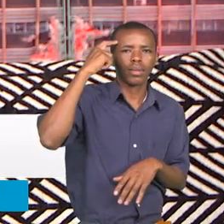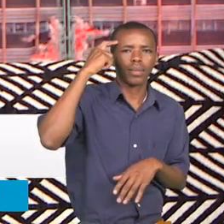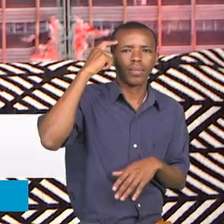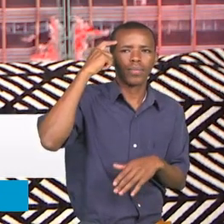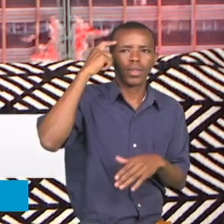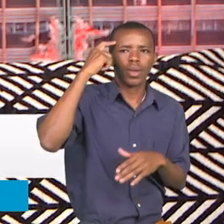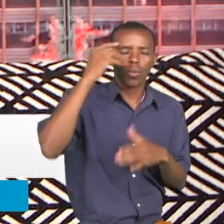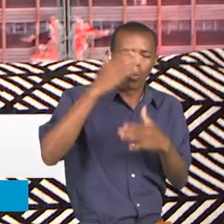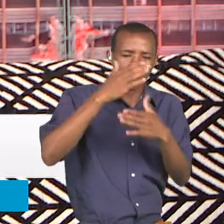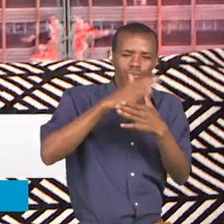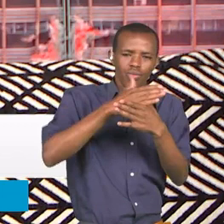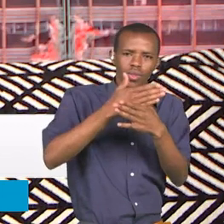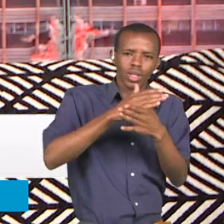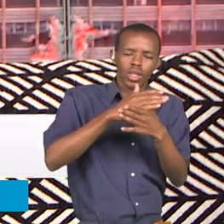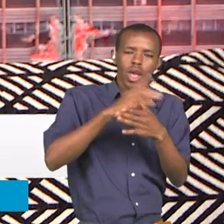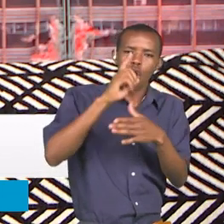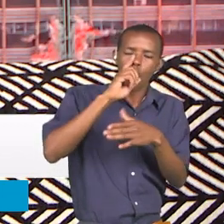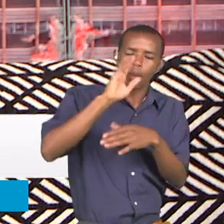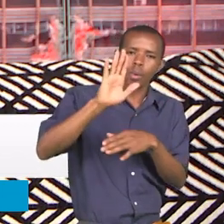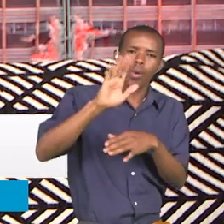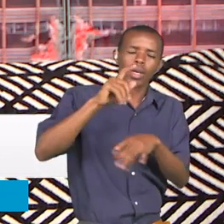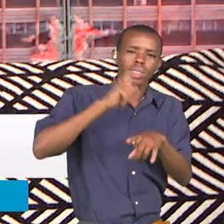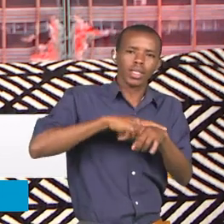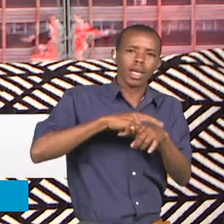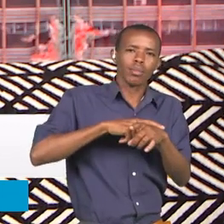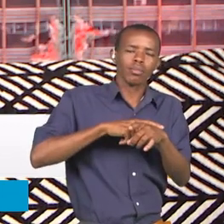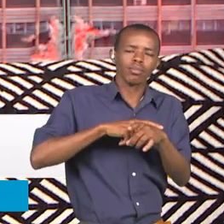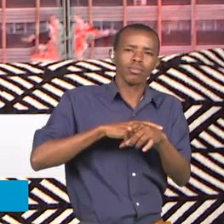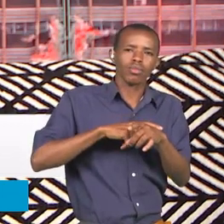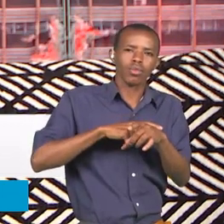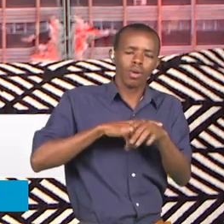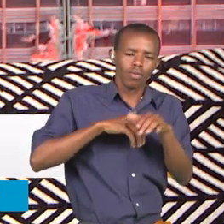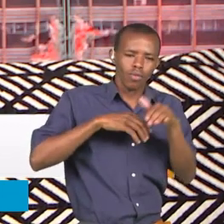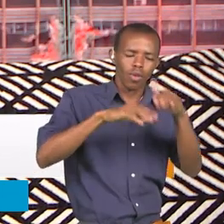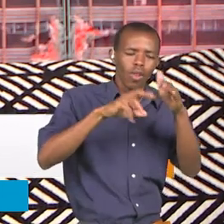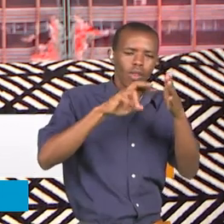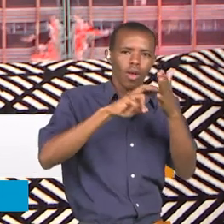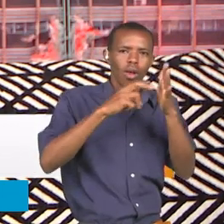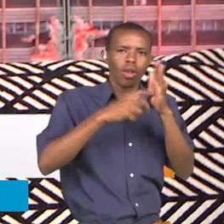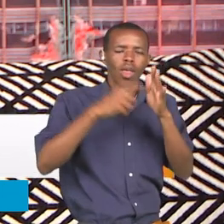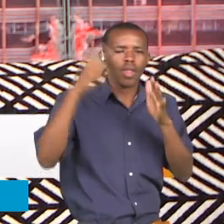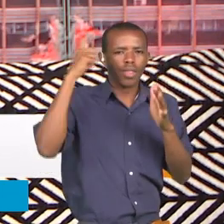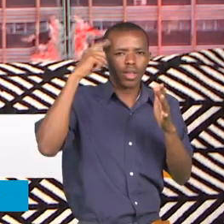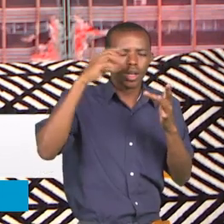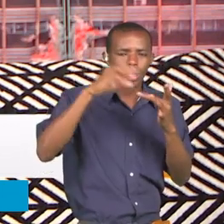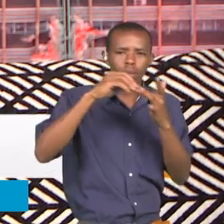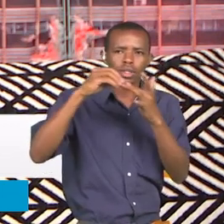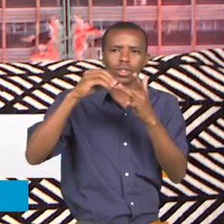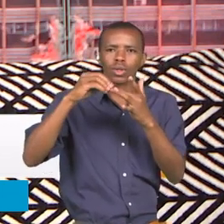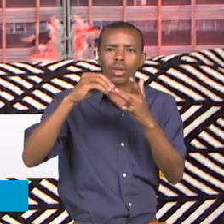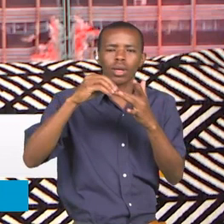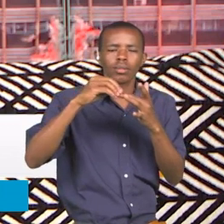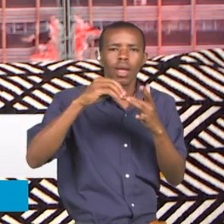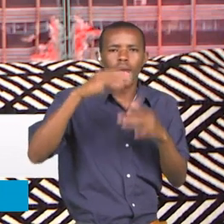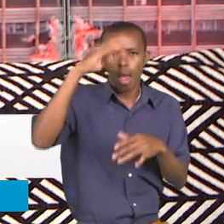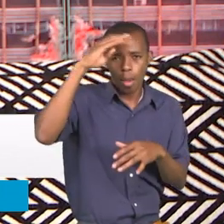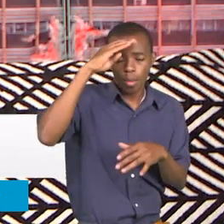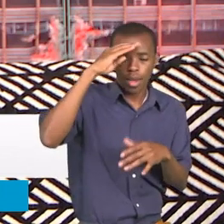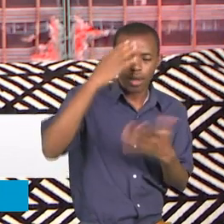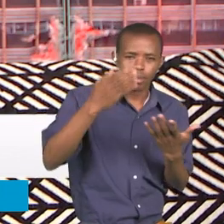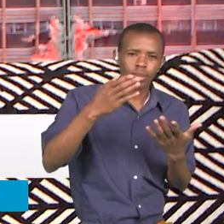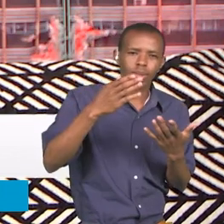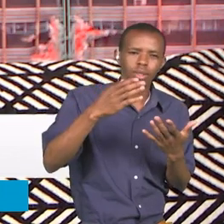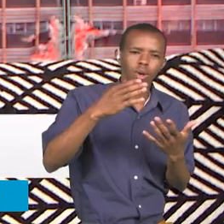the confines of your home, yes, when you are bound by the terms of a contract, mm-hmm, that you should drink a particular alcoholic beverage, mm-hmm, that if you are